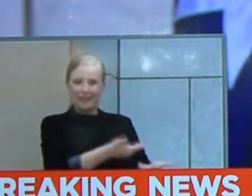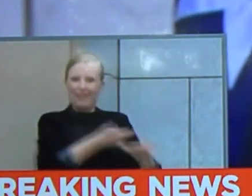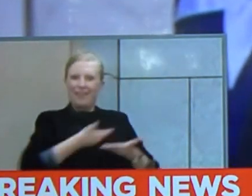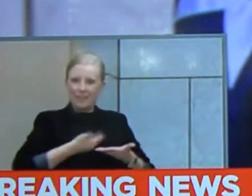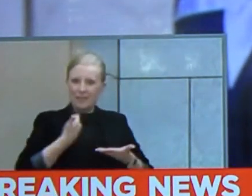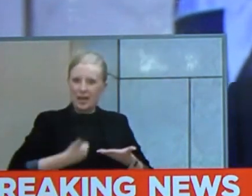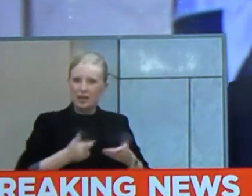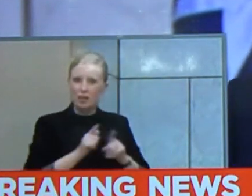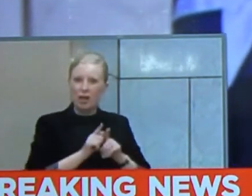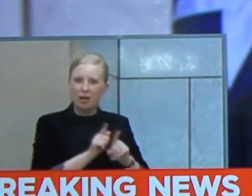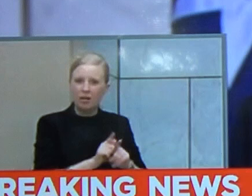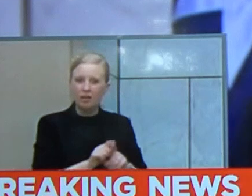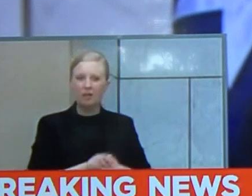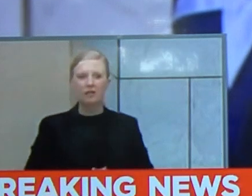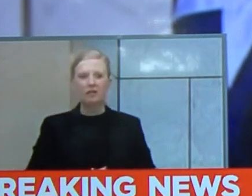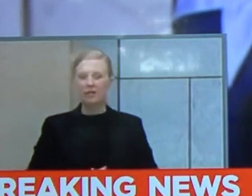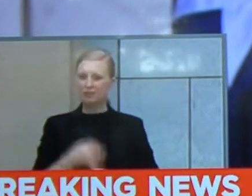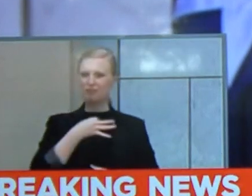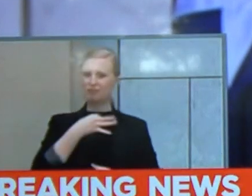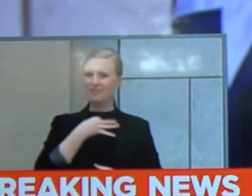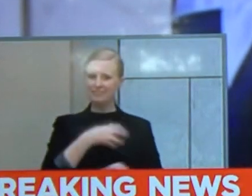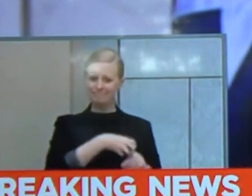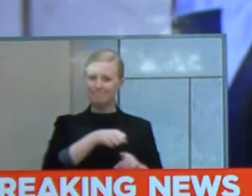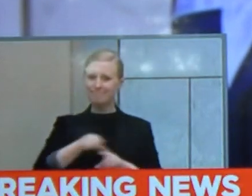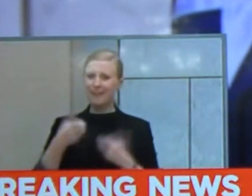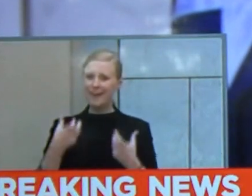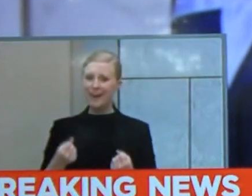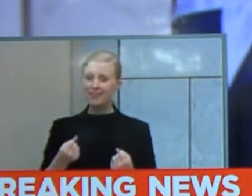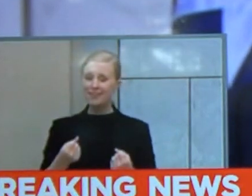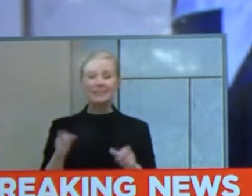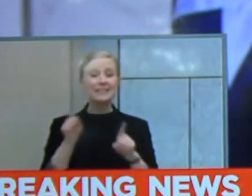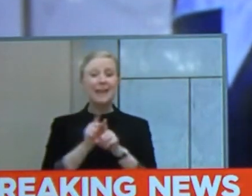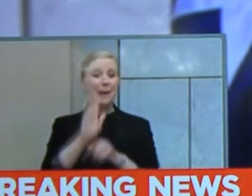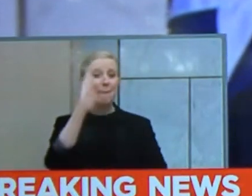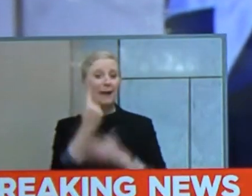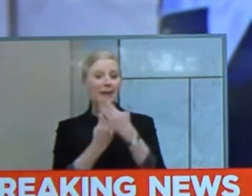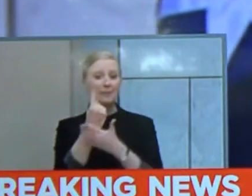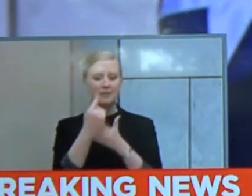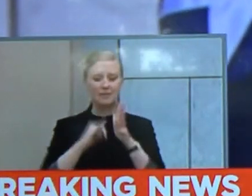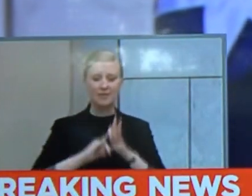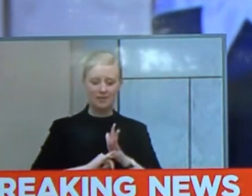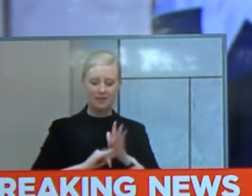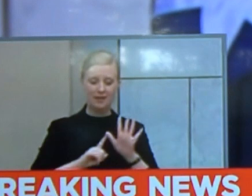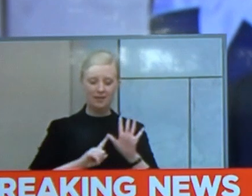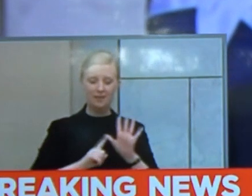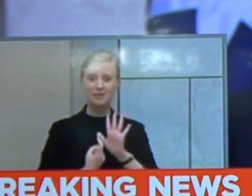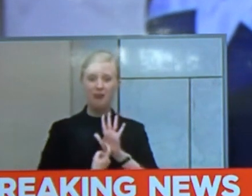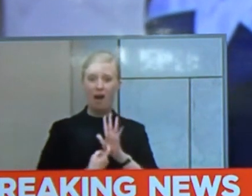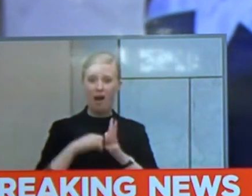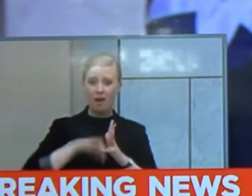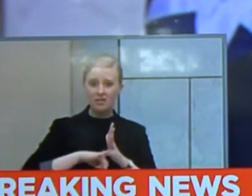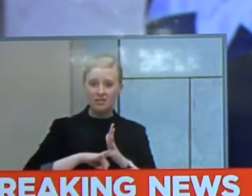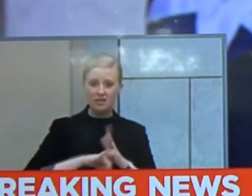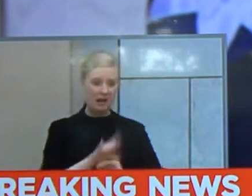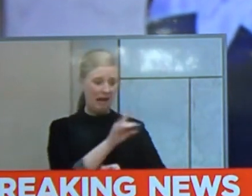know, other viruses like SARS and MERS cross from animal to human in the same way. So it's a very important issue,